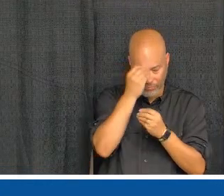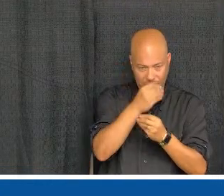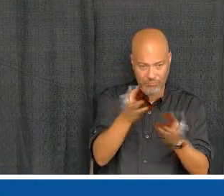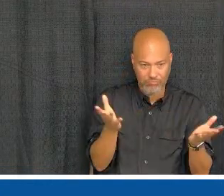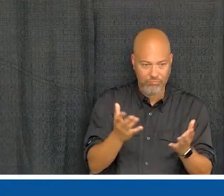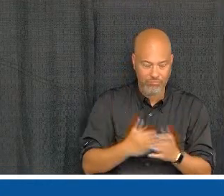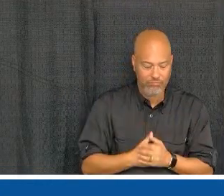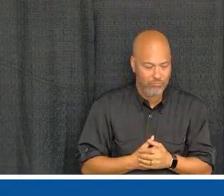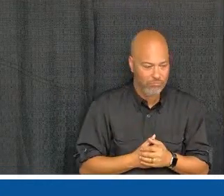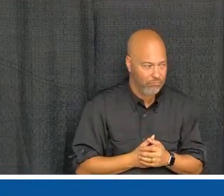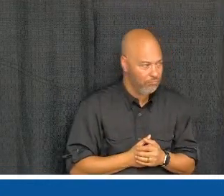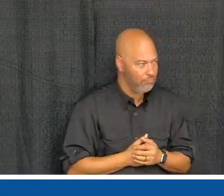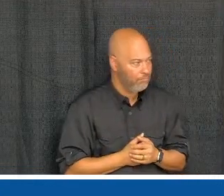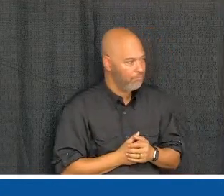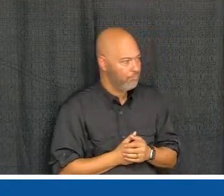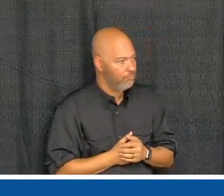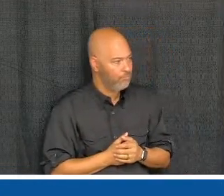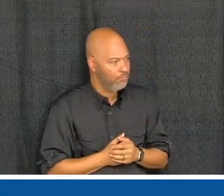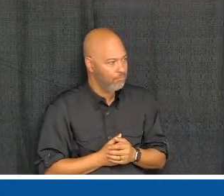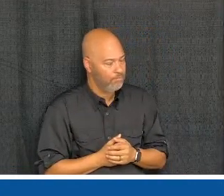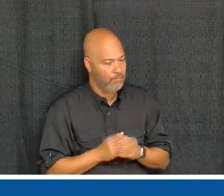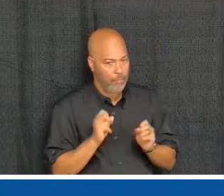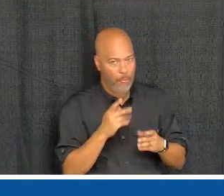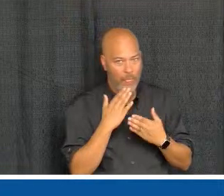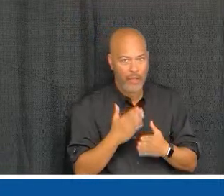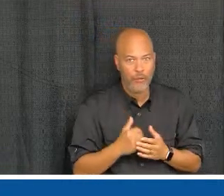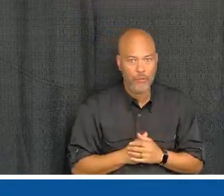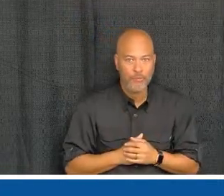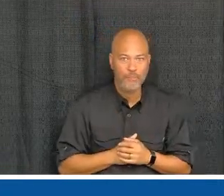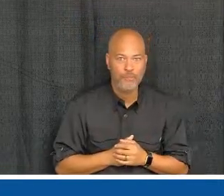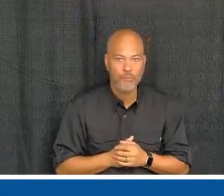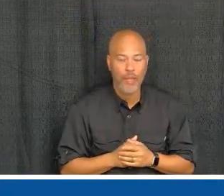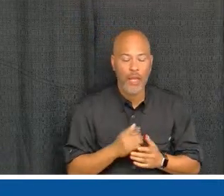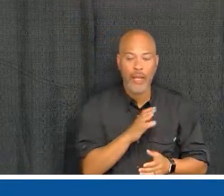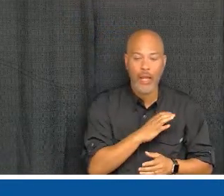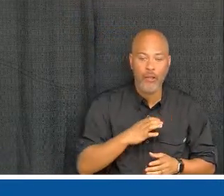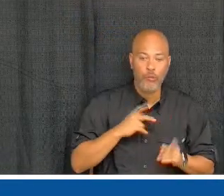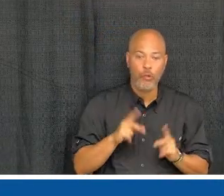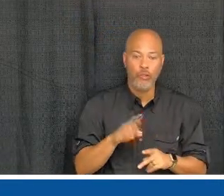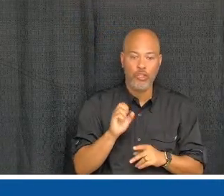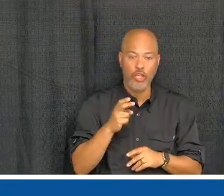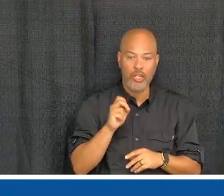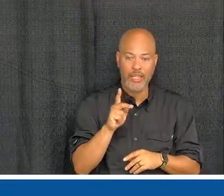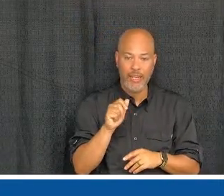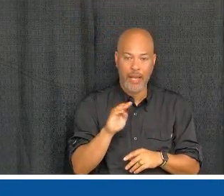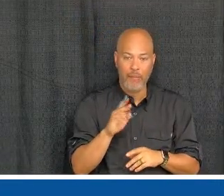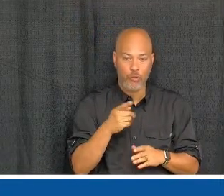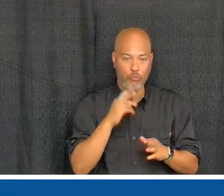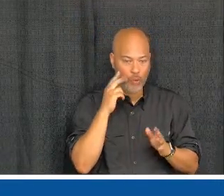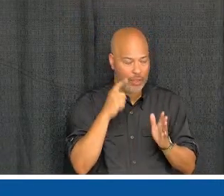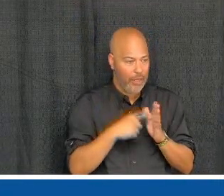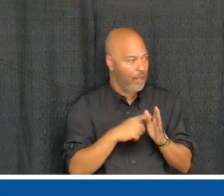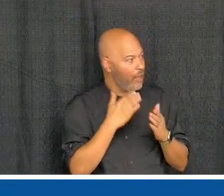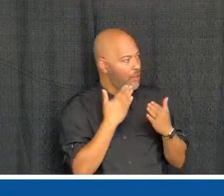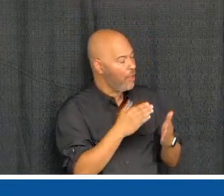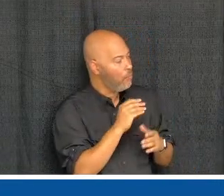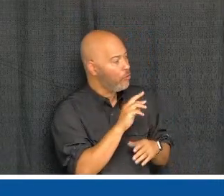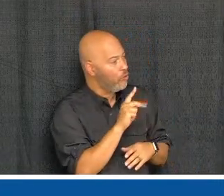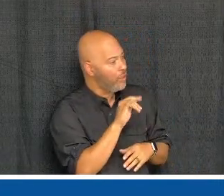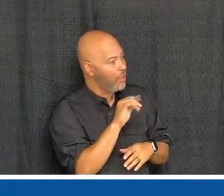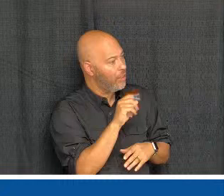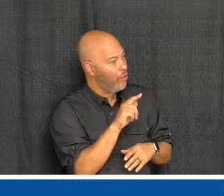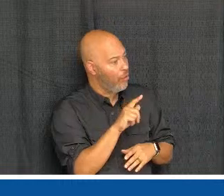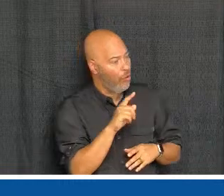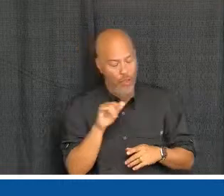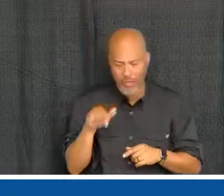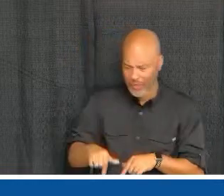question answered, so thank you. Councilperson Shekinah, you're recognized. Thank you, Mayor. Mr. Tyndall, this